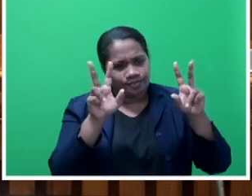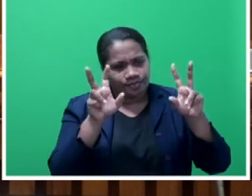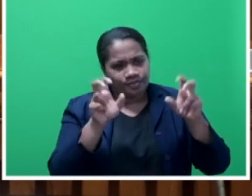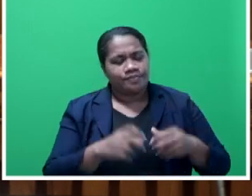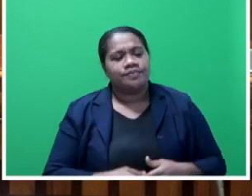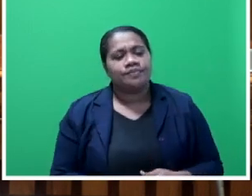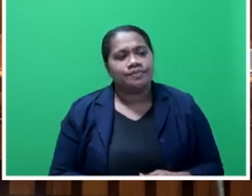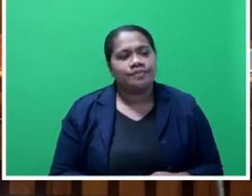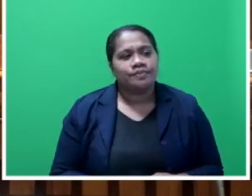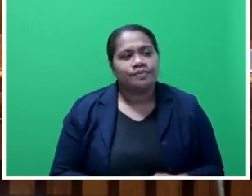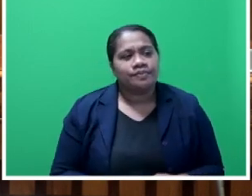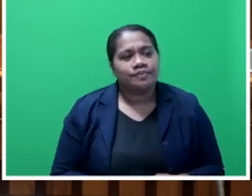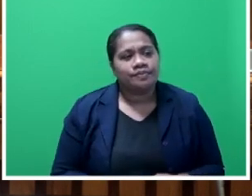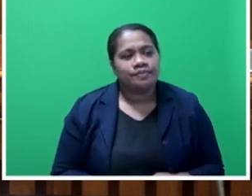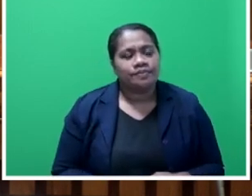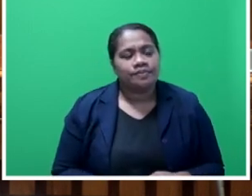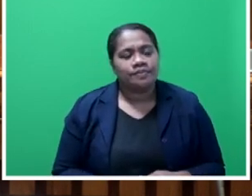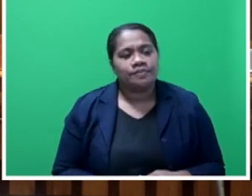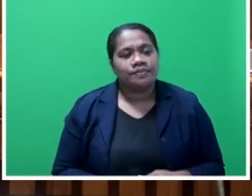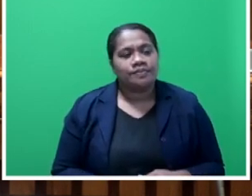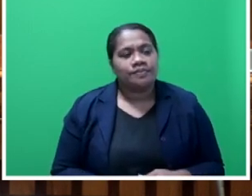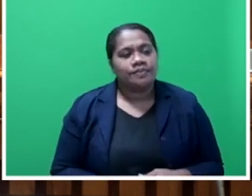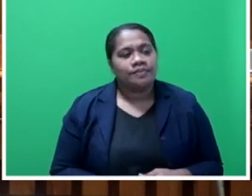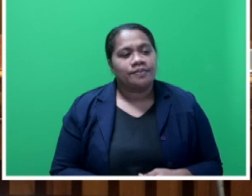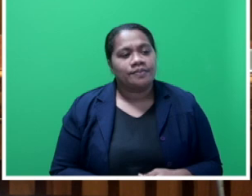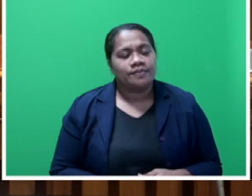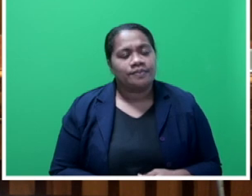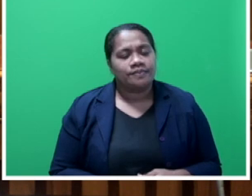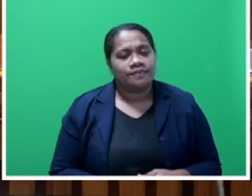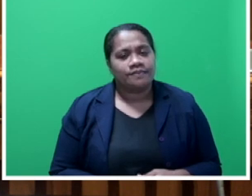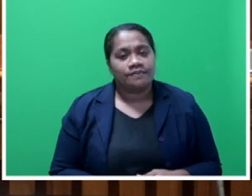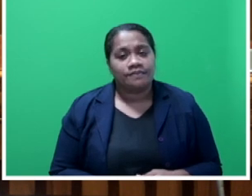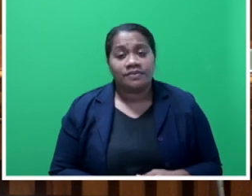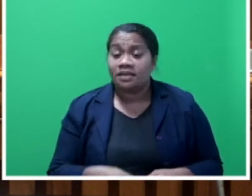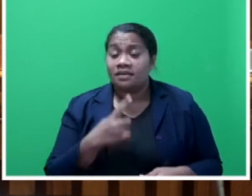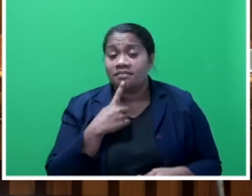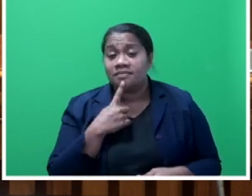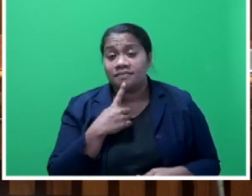And it says, Mr. Speaker, sir, that